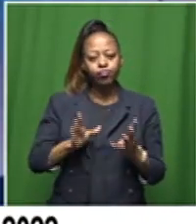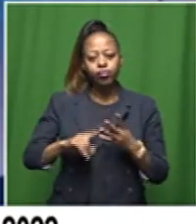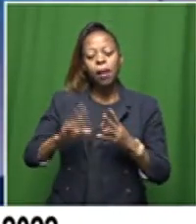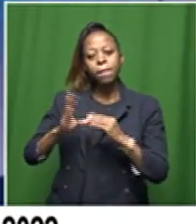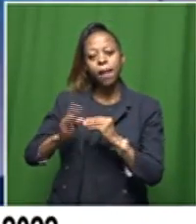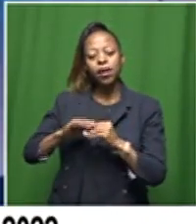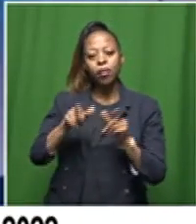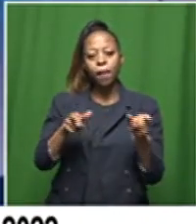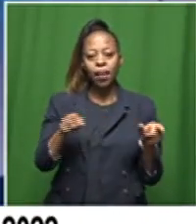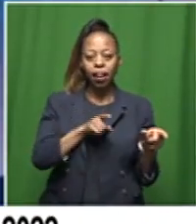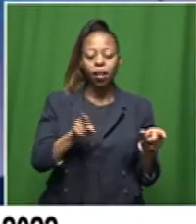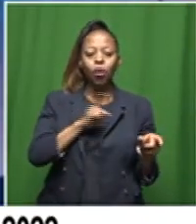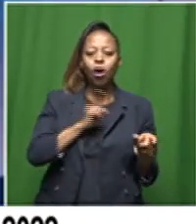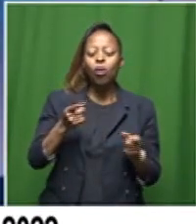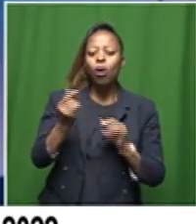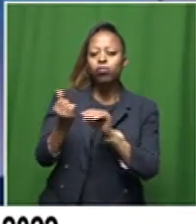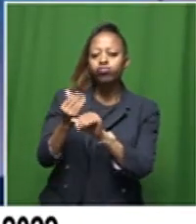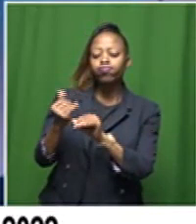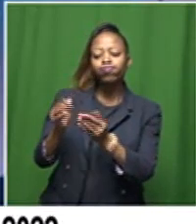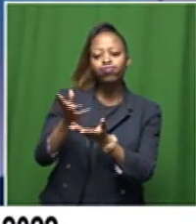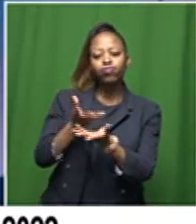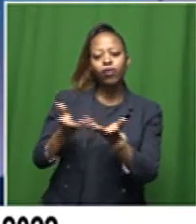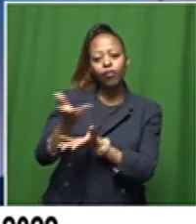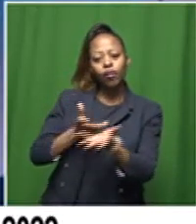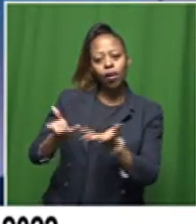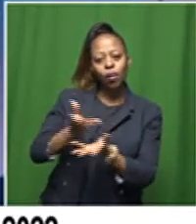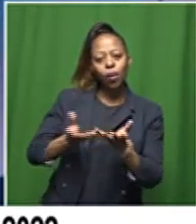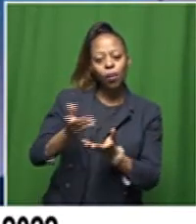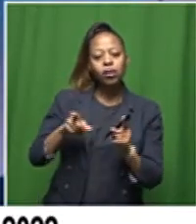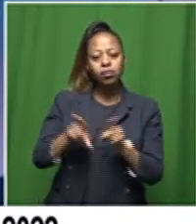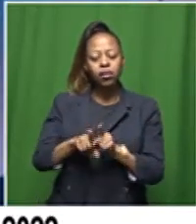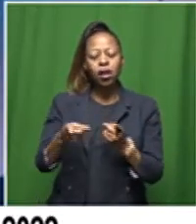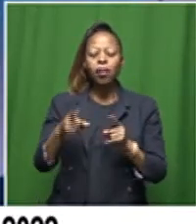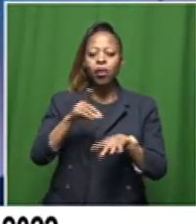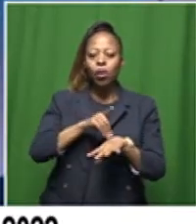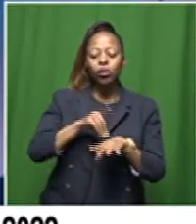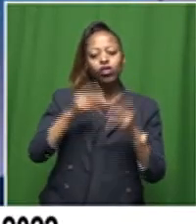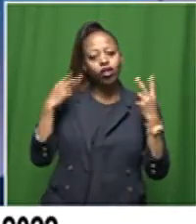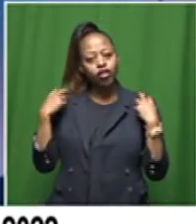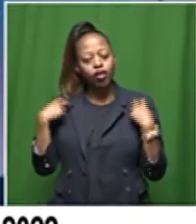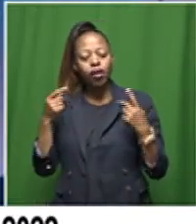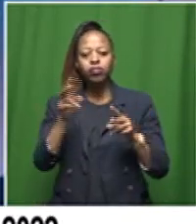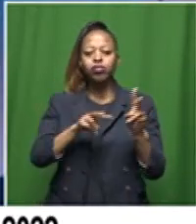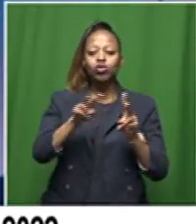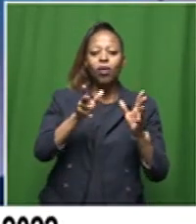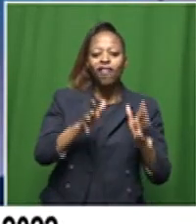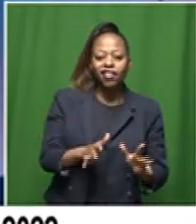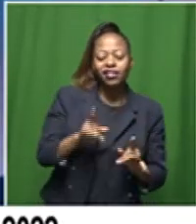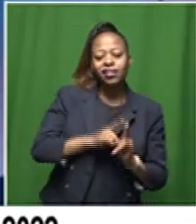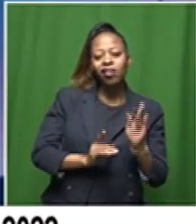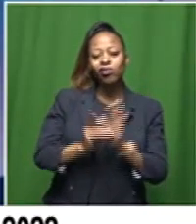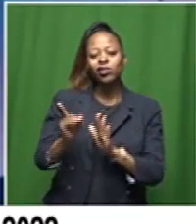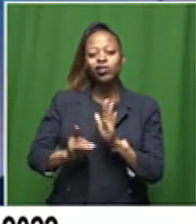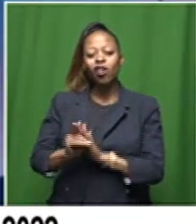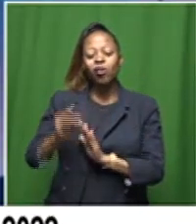of facilitating an exchange of information and meaningful collaboration amongst health practitioners, regulatory authorities, which will provide provide the development